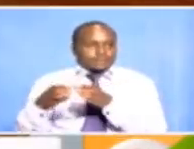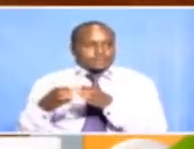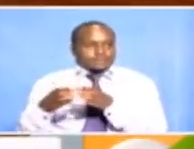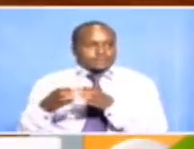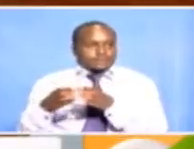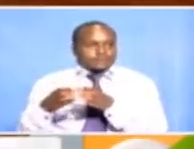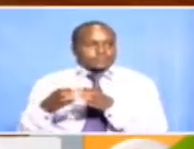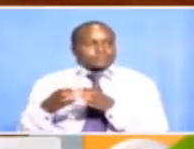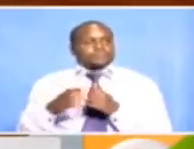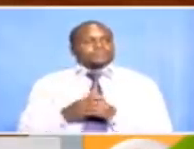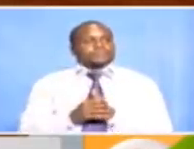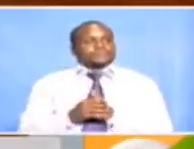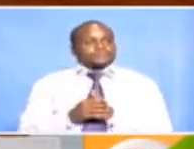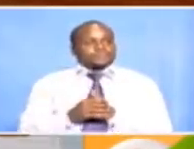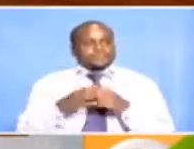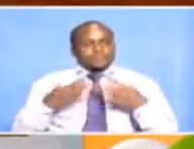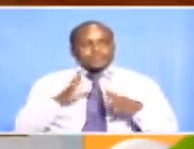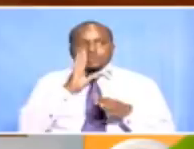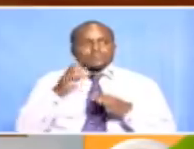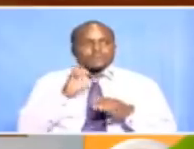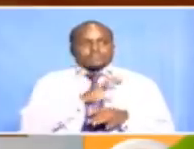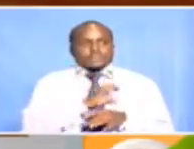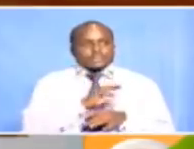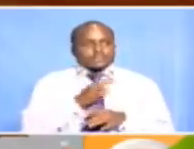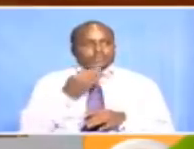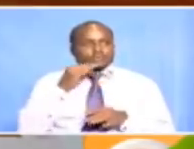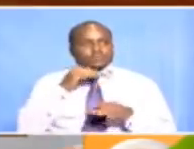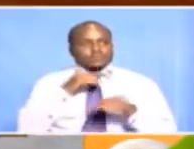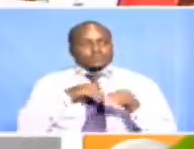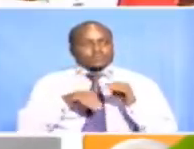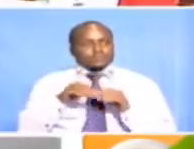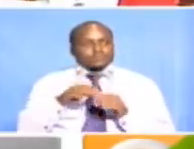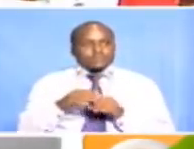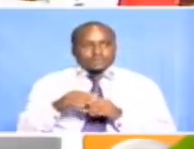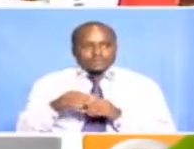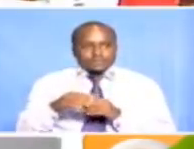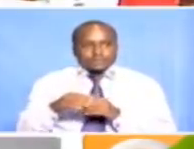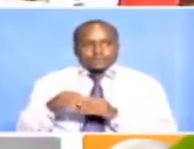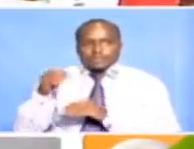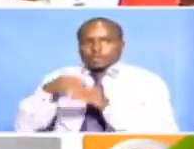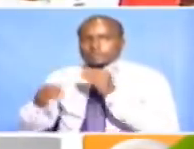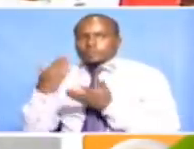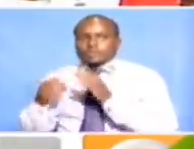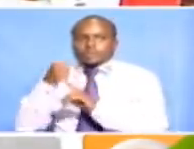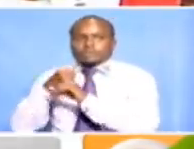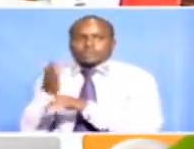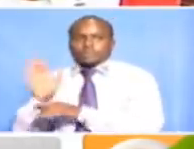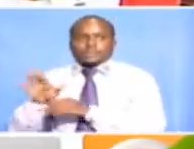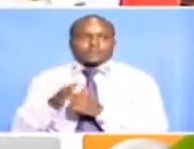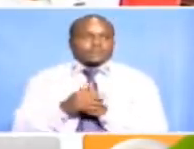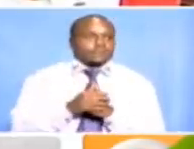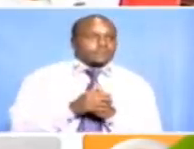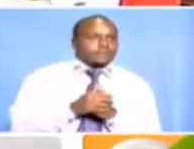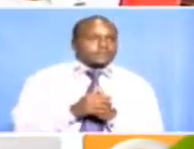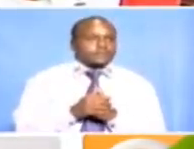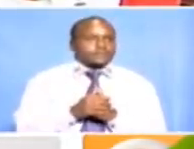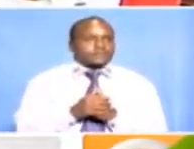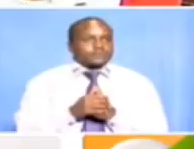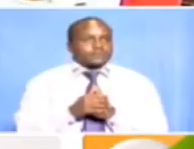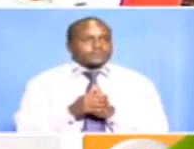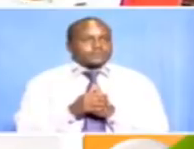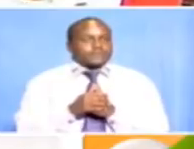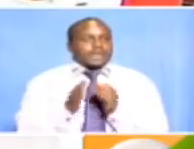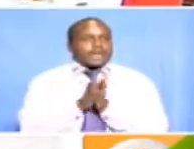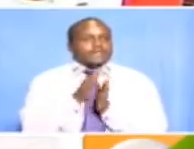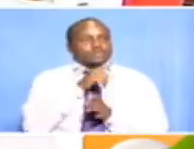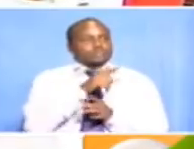so many things. Yeah. People will be afraid of corruption. Public. Corruption might fight back, Governor. Corruption might fight back. And you...